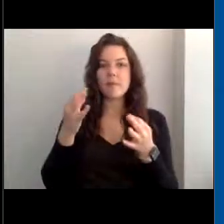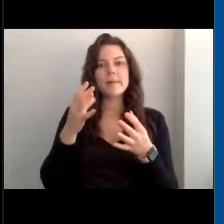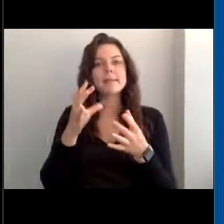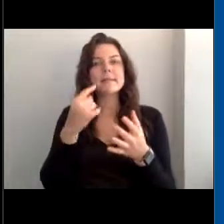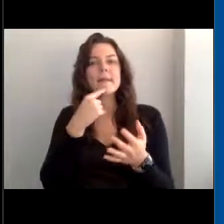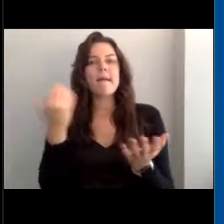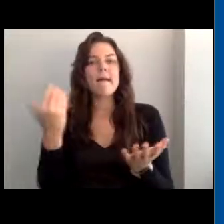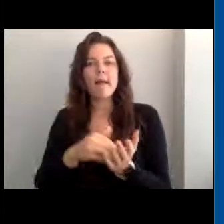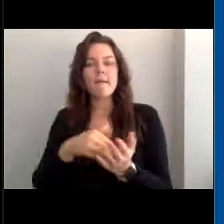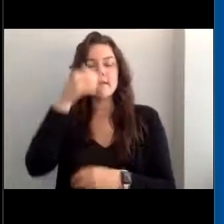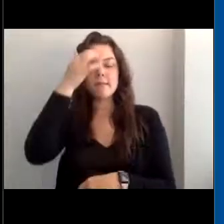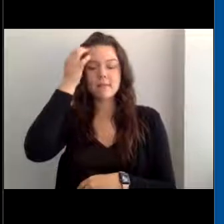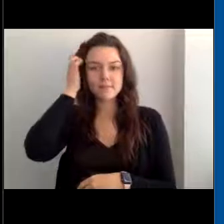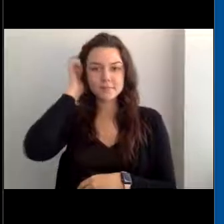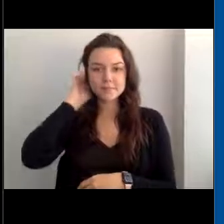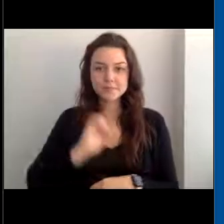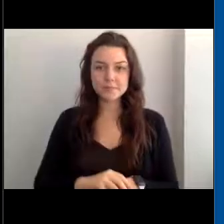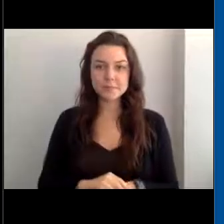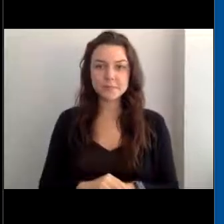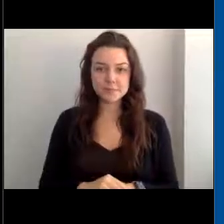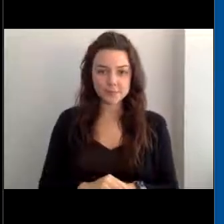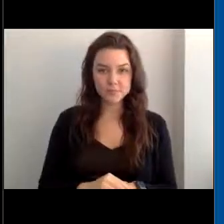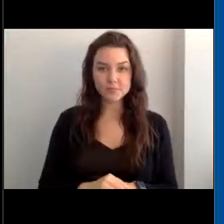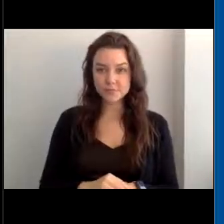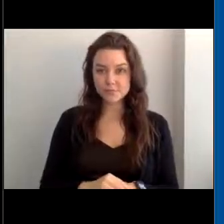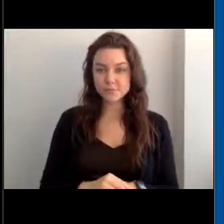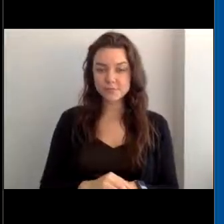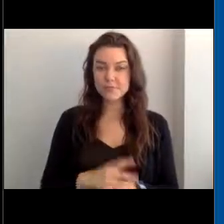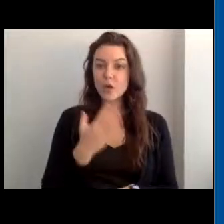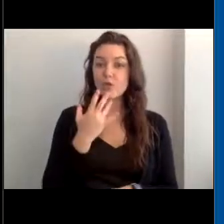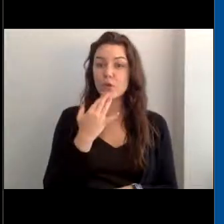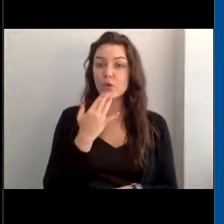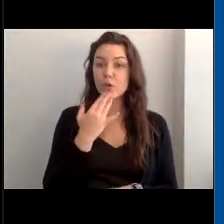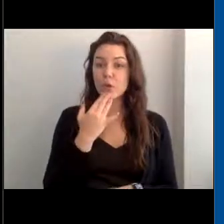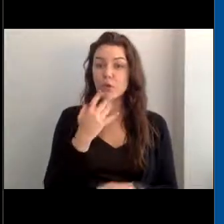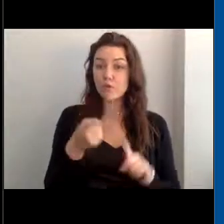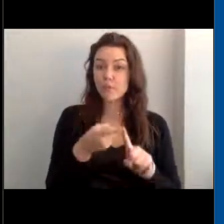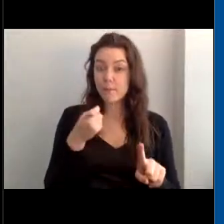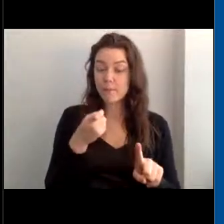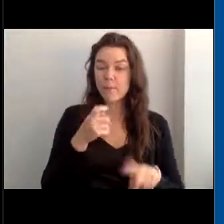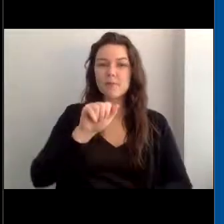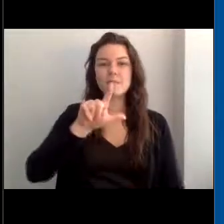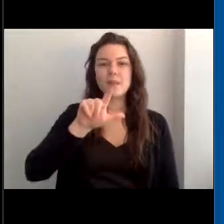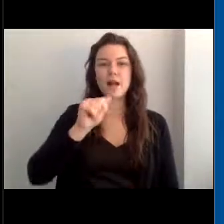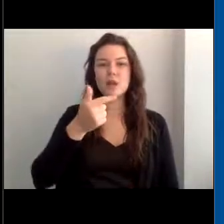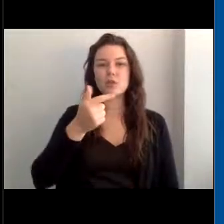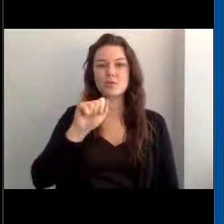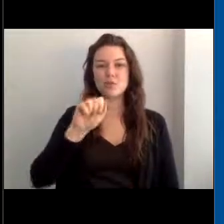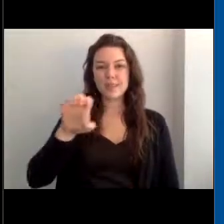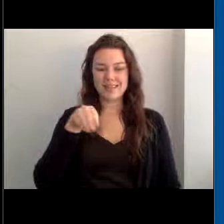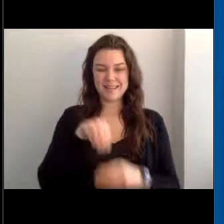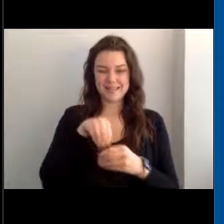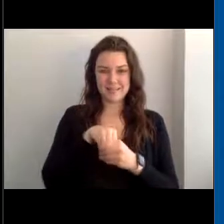color comes from. Okay, the color comes from the algae inside the polyps. So when you've seen pictures of